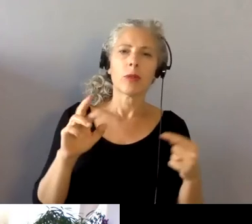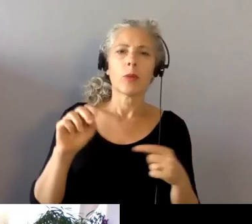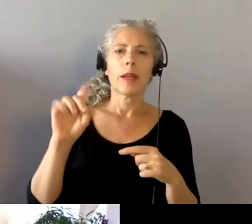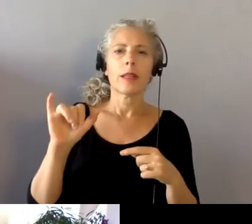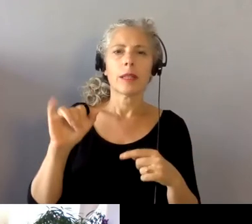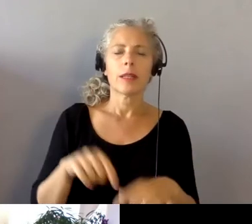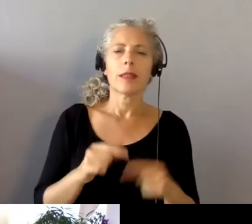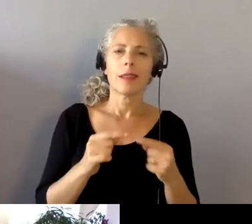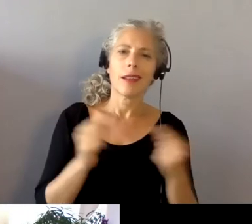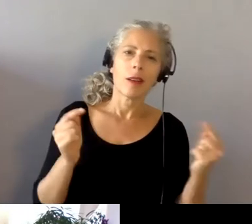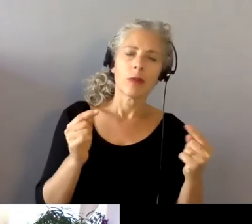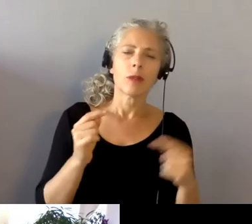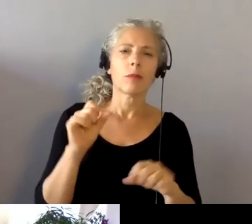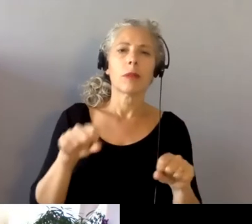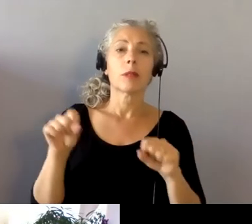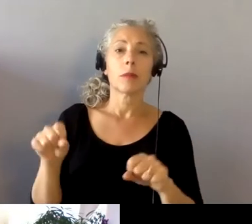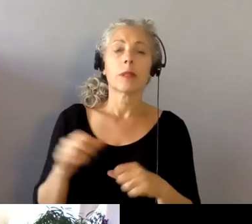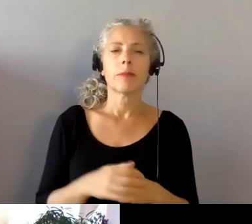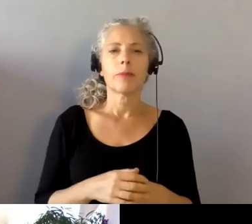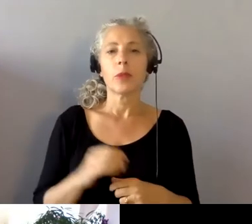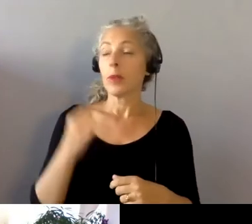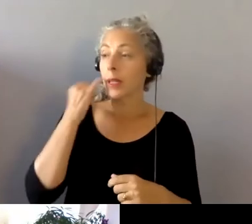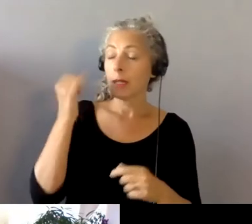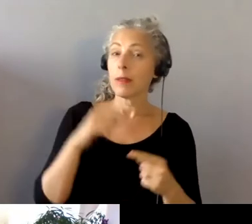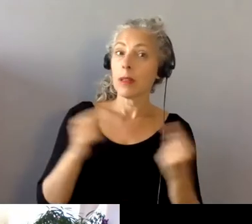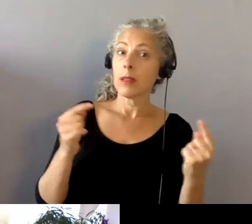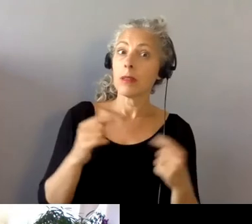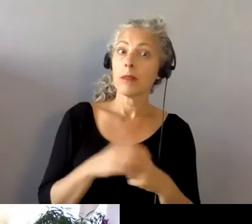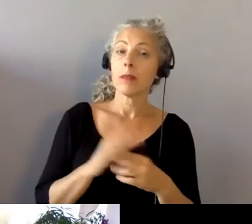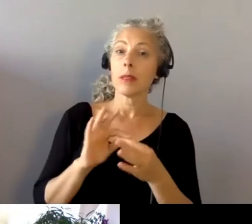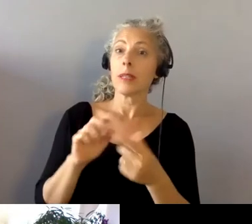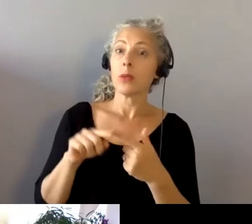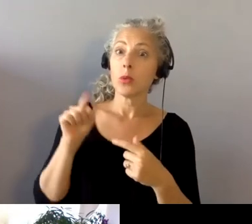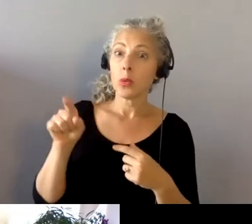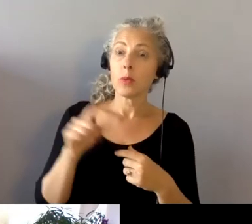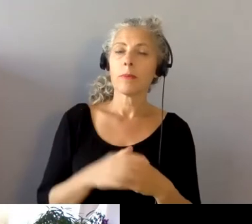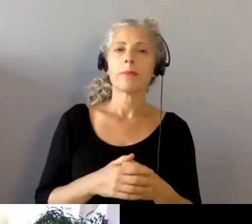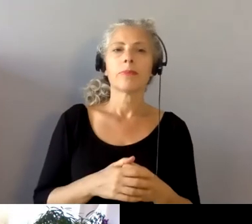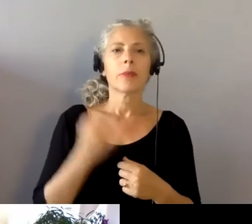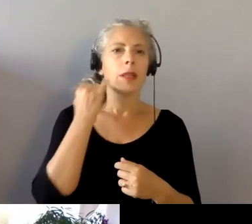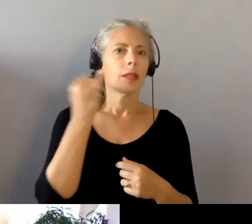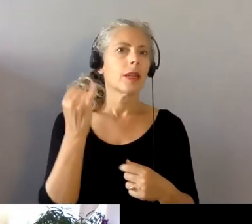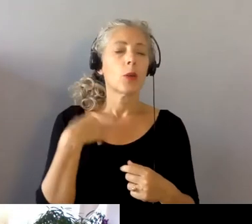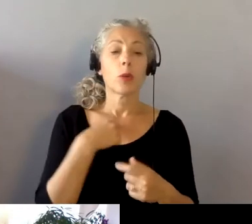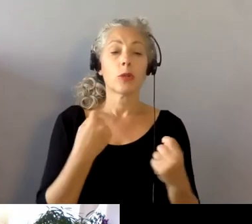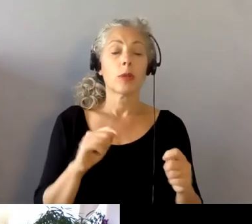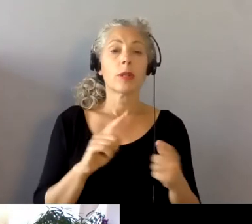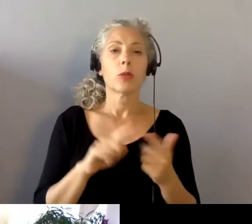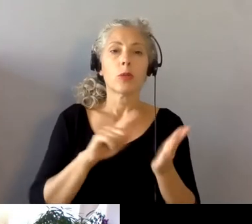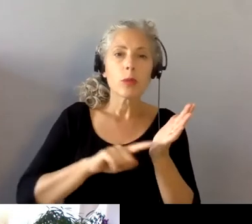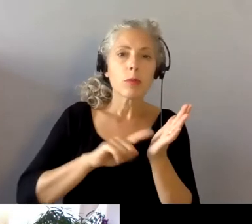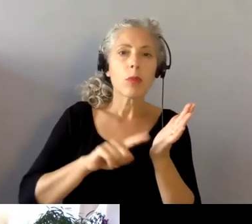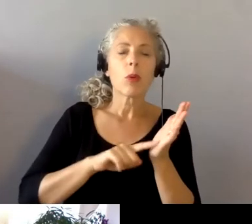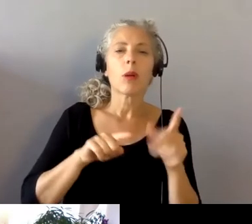counter possibilities. So this idea of the counter is very much tied to the ideas that we're trying to explore in